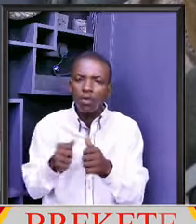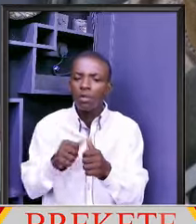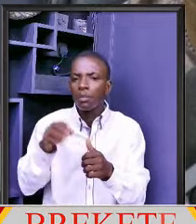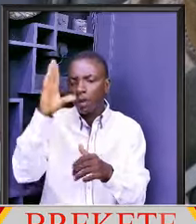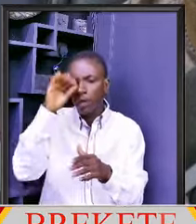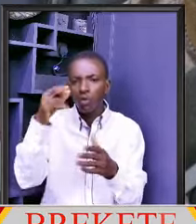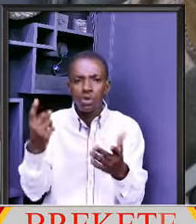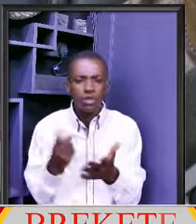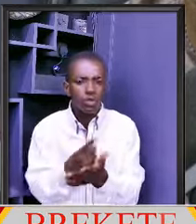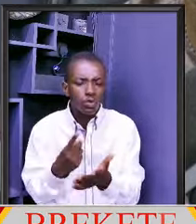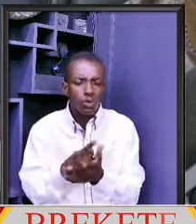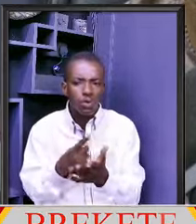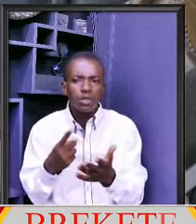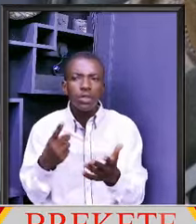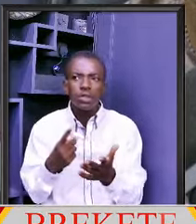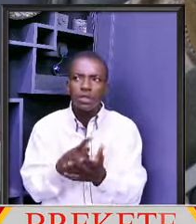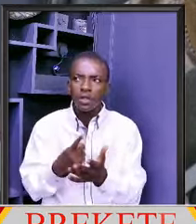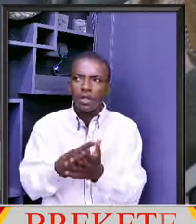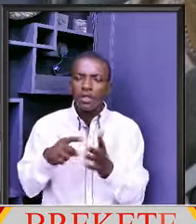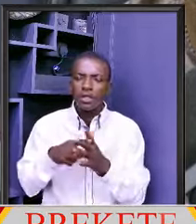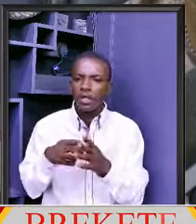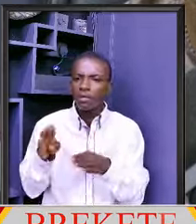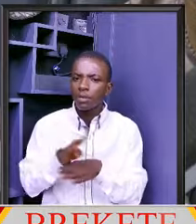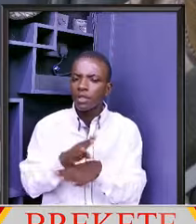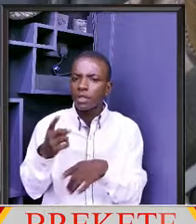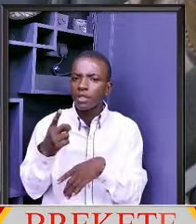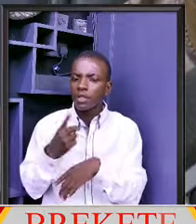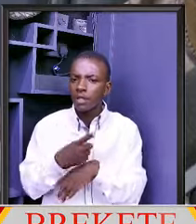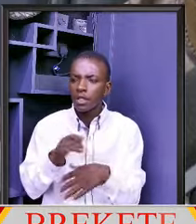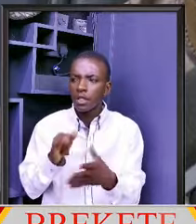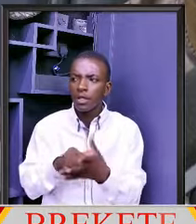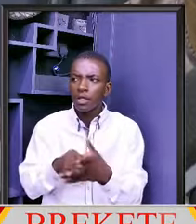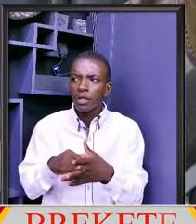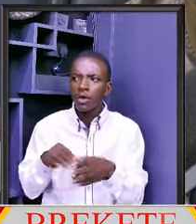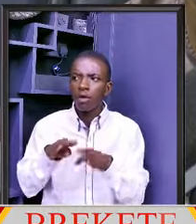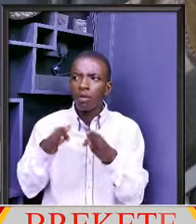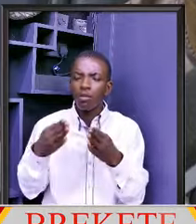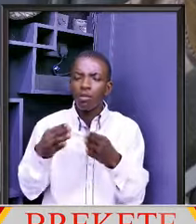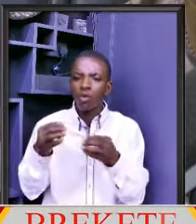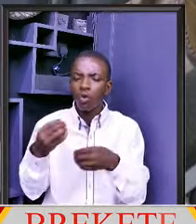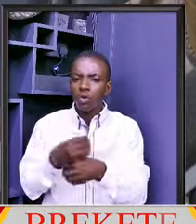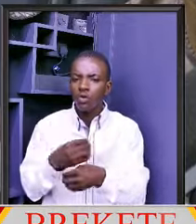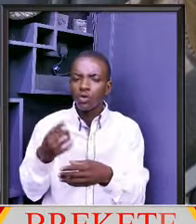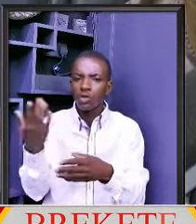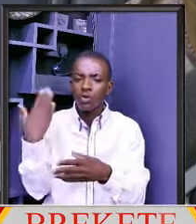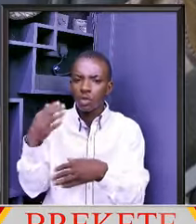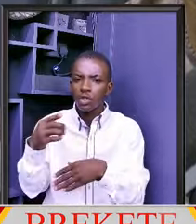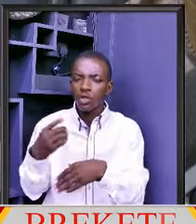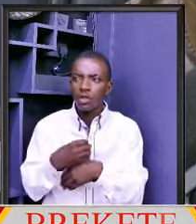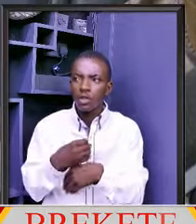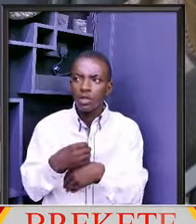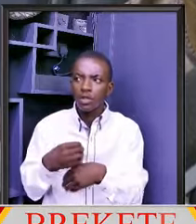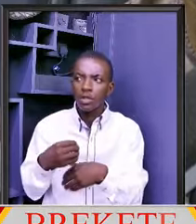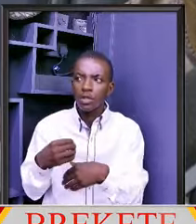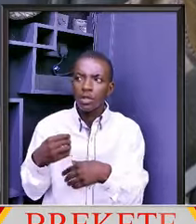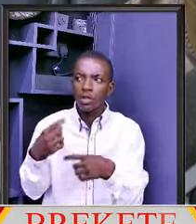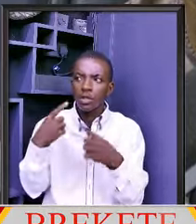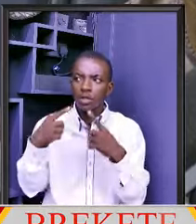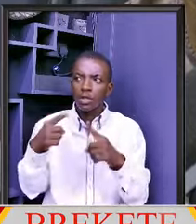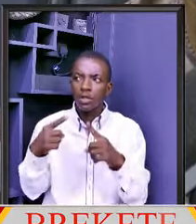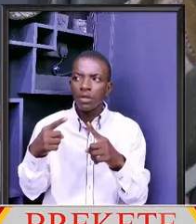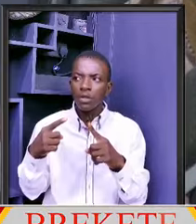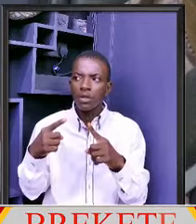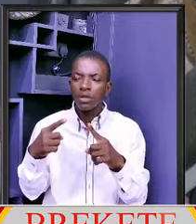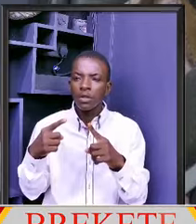discussion. I started the business. The day, sir, that we opened the office was the day FCT minister announced that KK